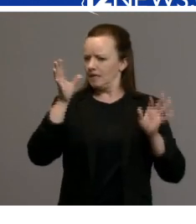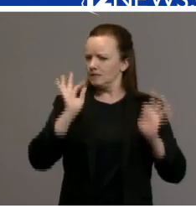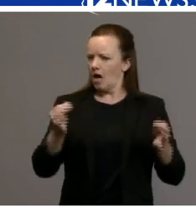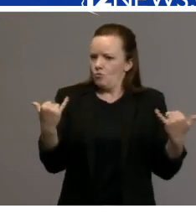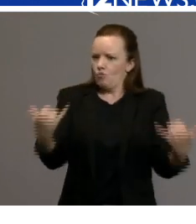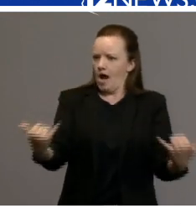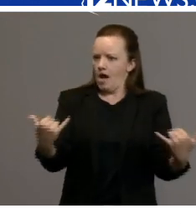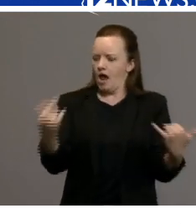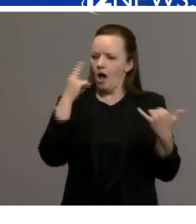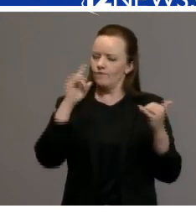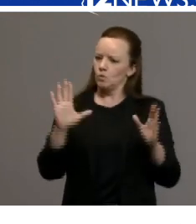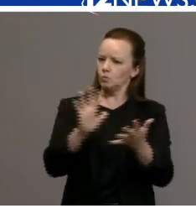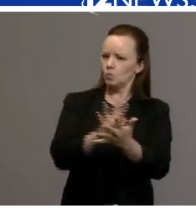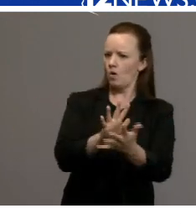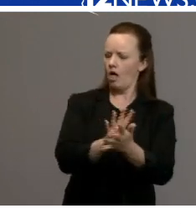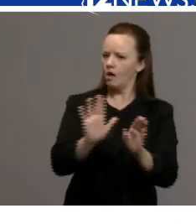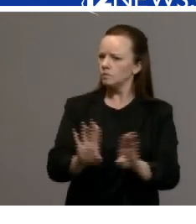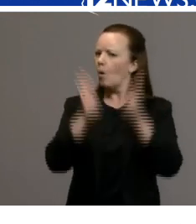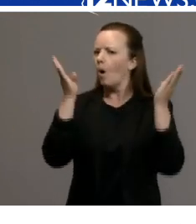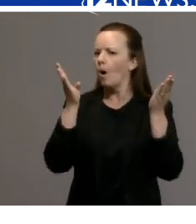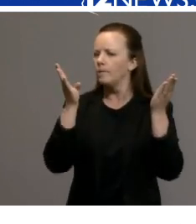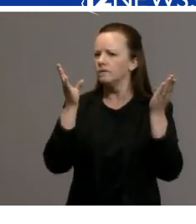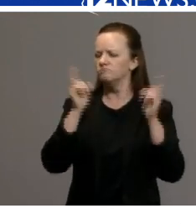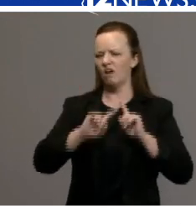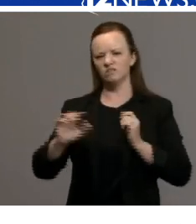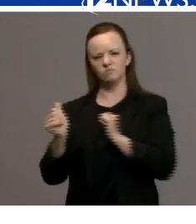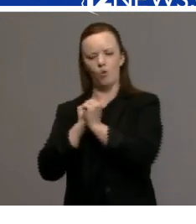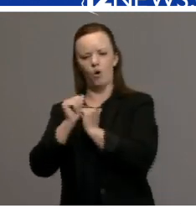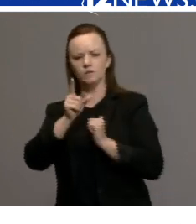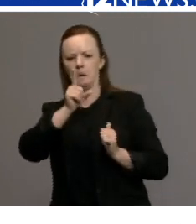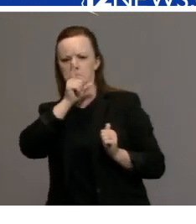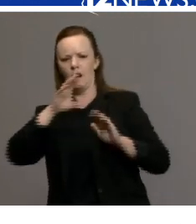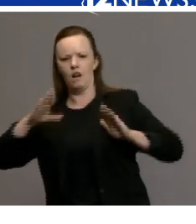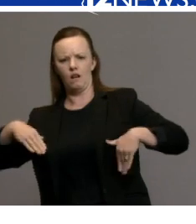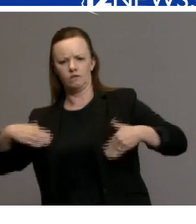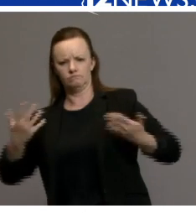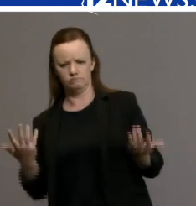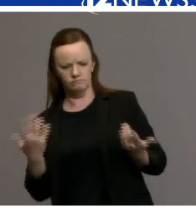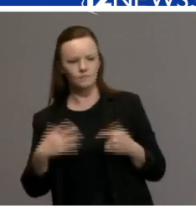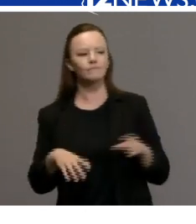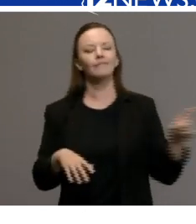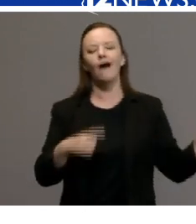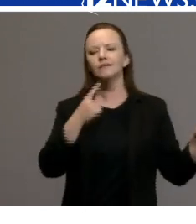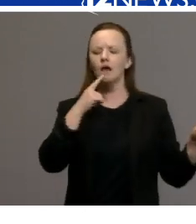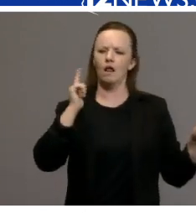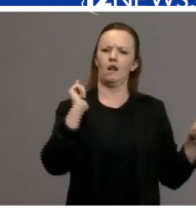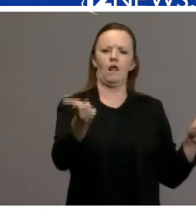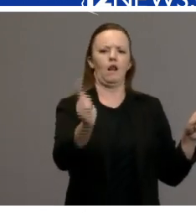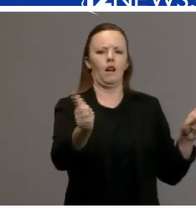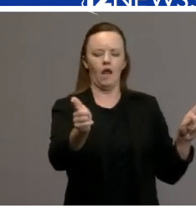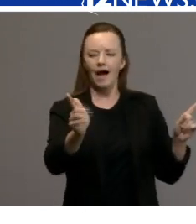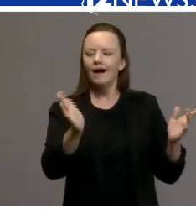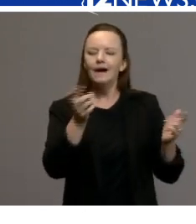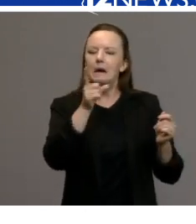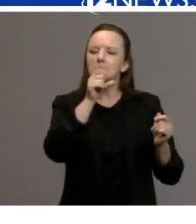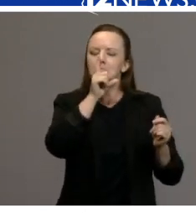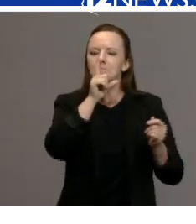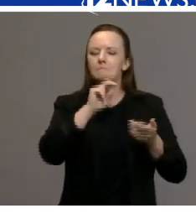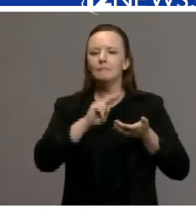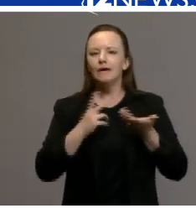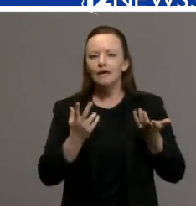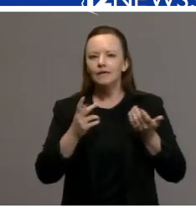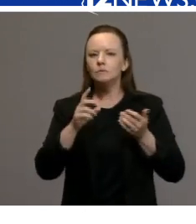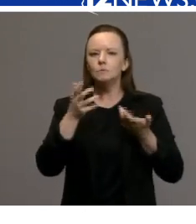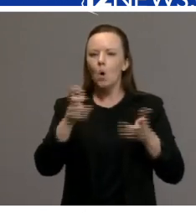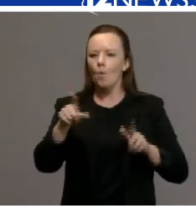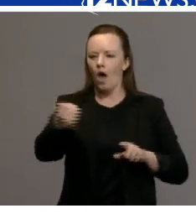schools reopening in the fall? So when I say light years away, I don't want to be misunderstood. It